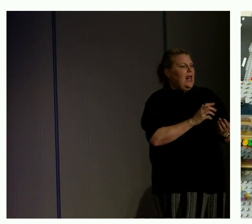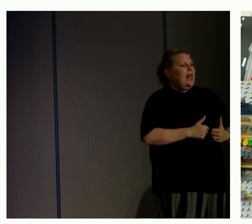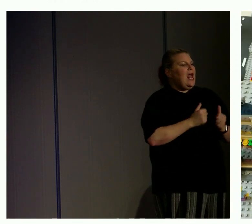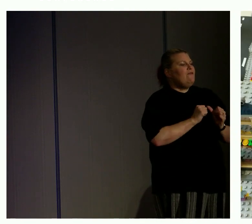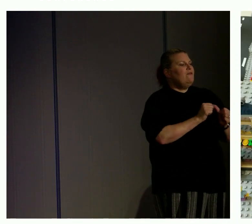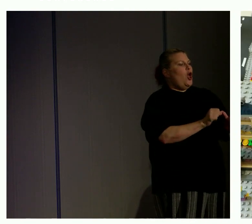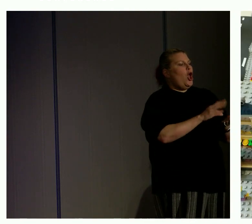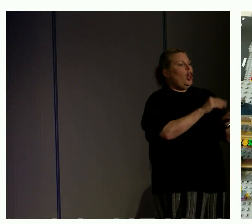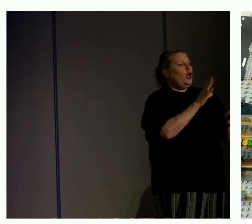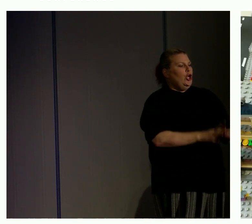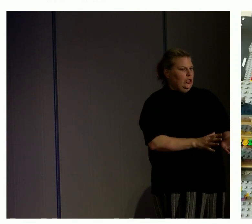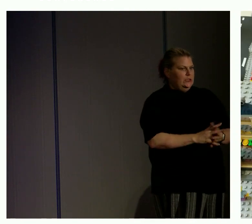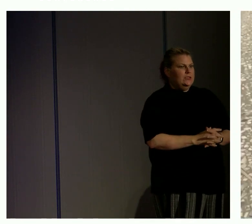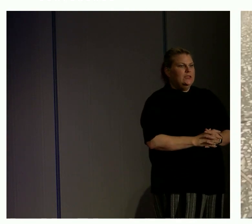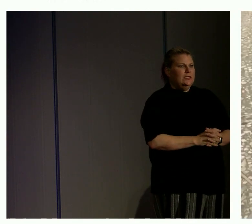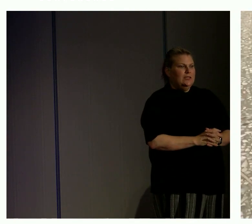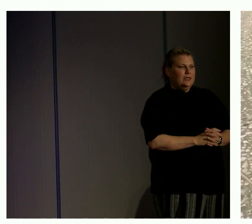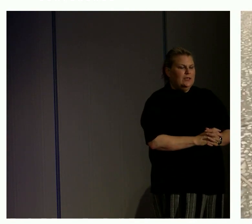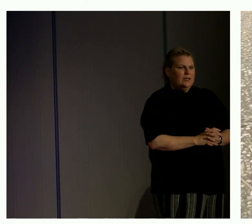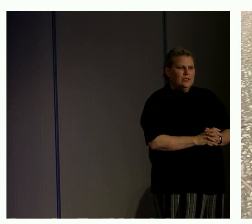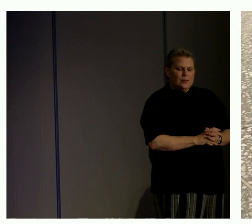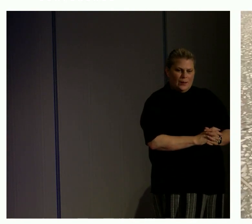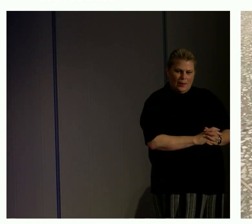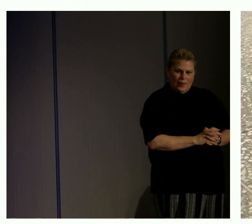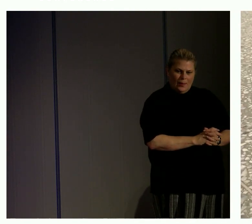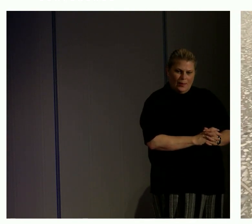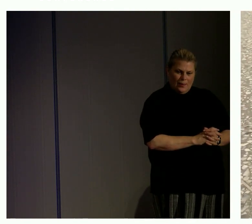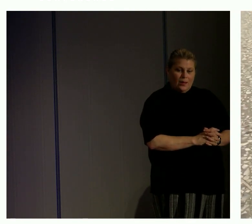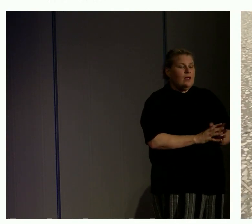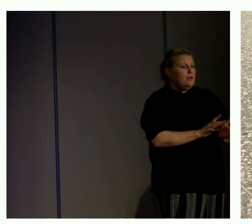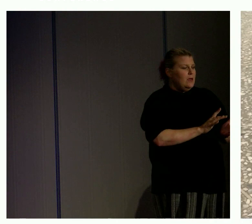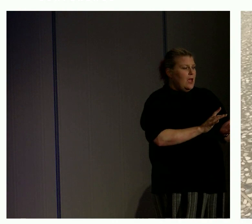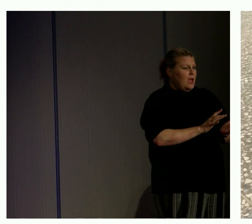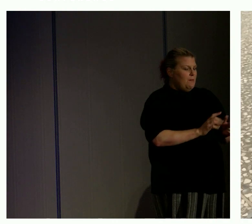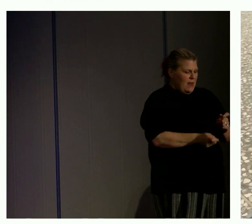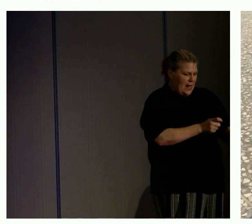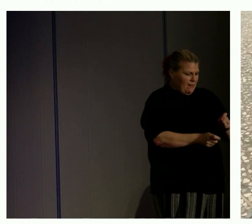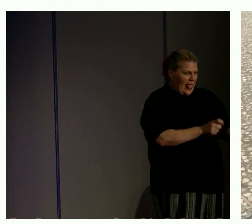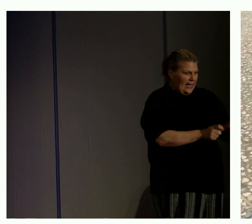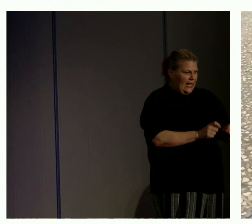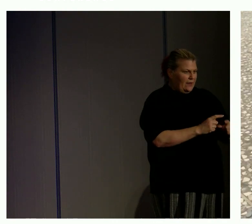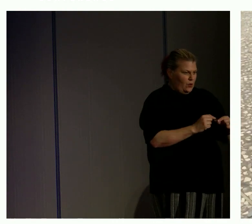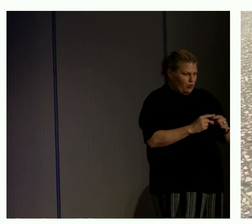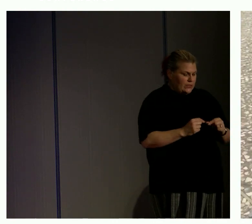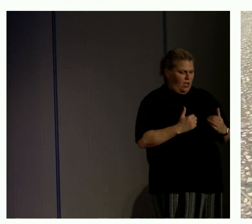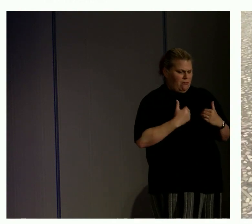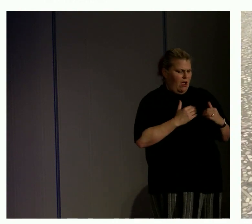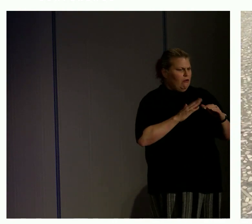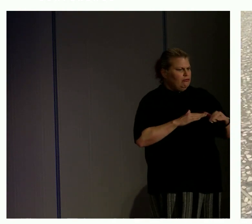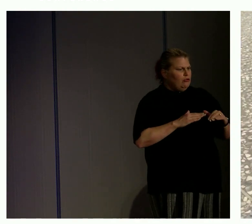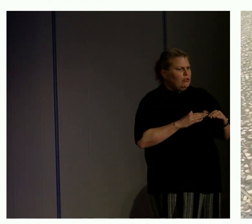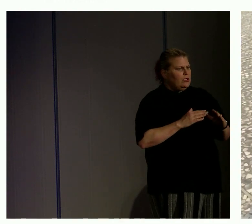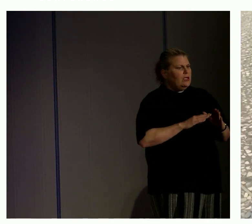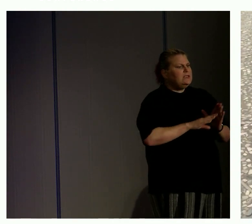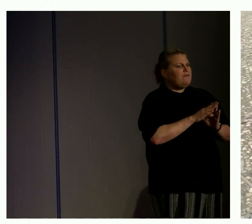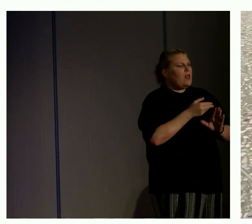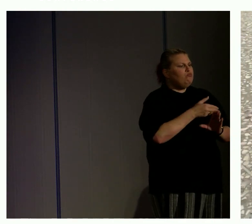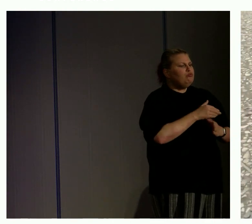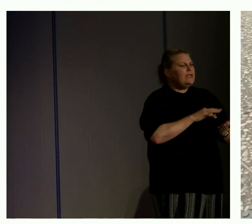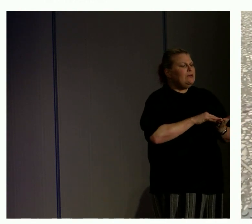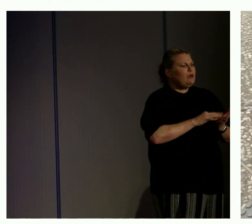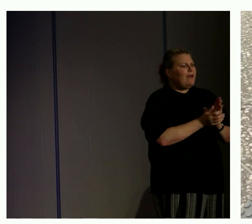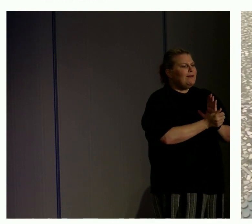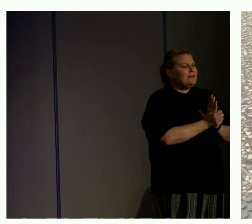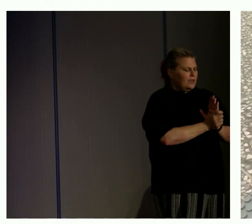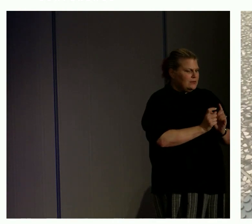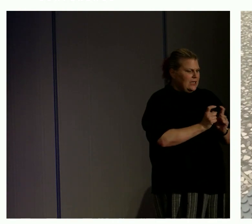parque e ela vai passar o quê? Manipulating the bricks, younger children develop pre-Braille skills,